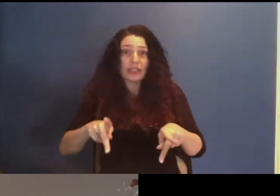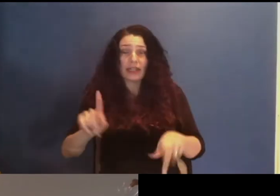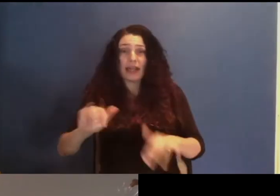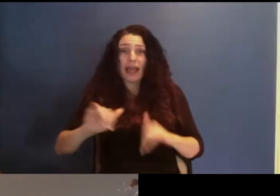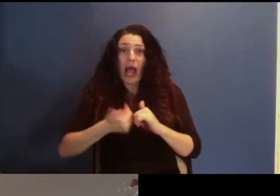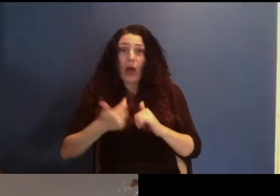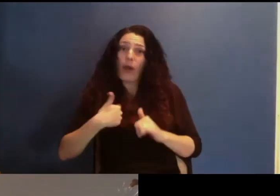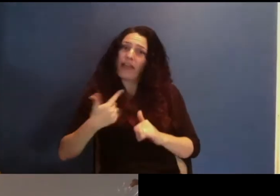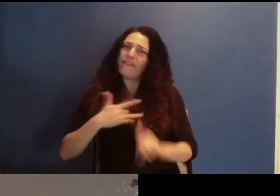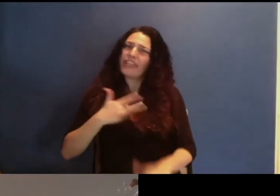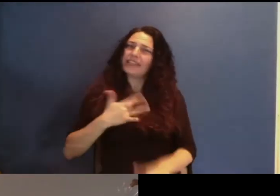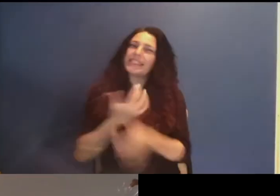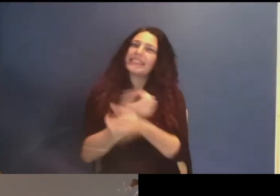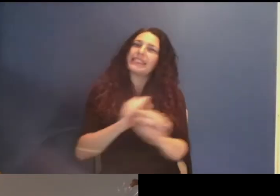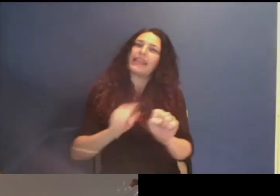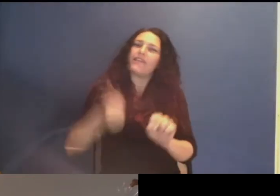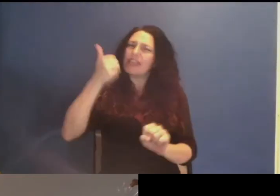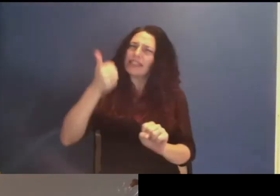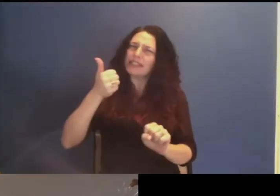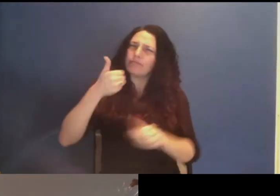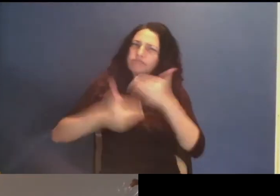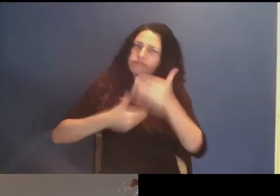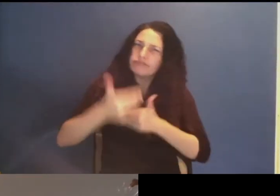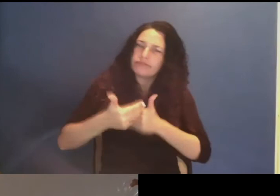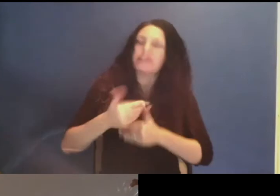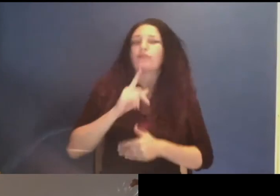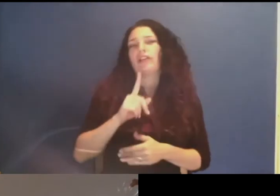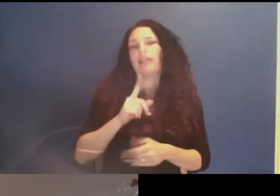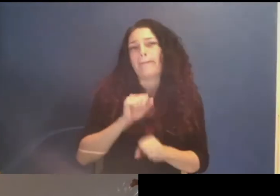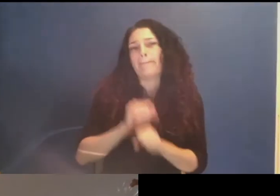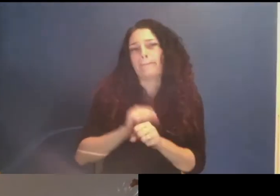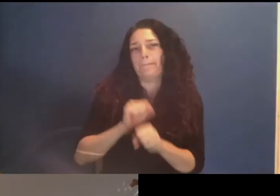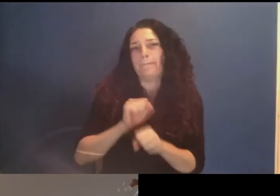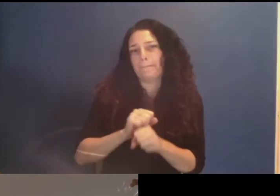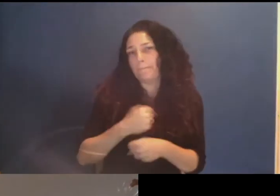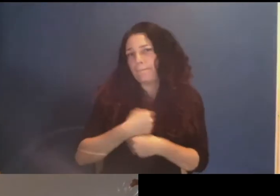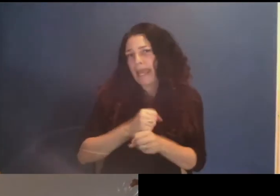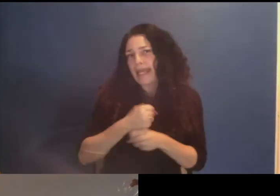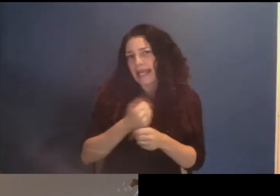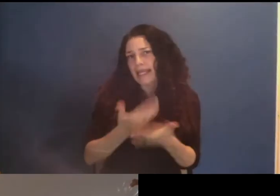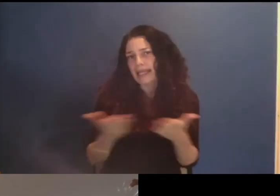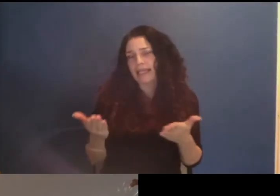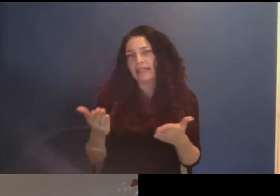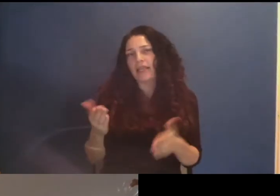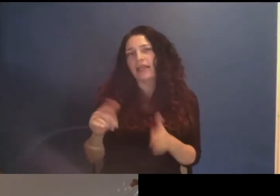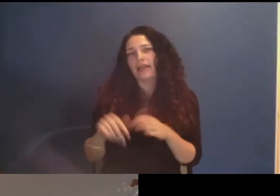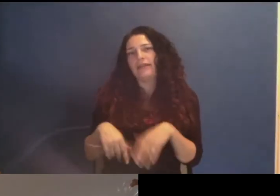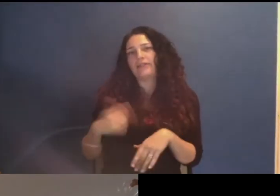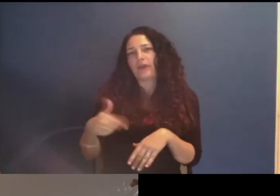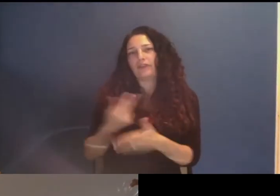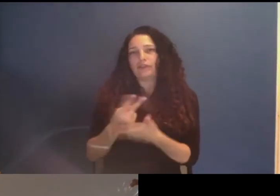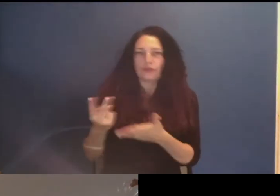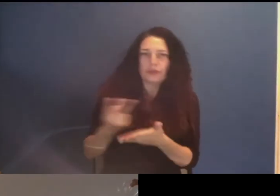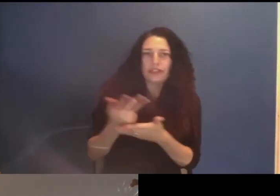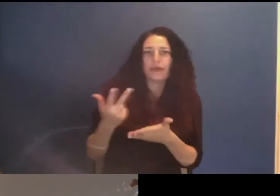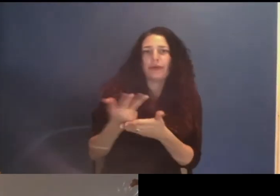making things. So after a couple of weeks of me feeling unproductive and not really having any ideas, I kind of landed